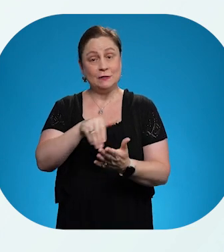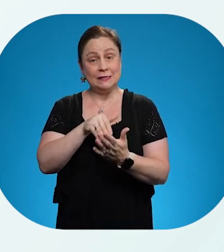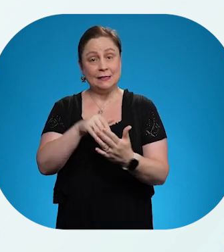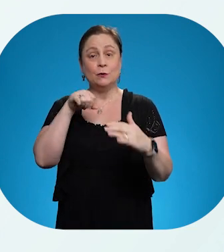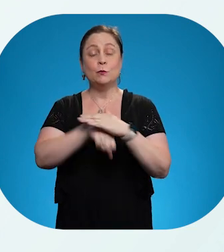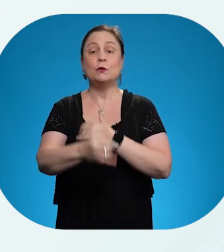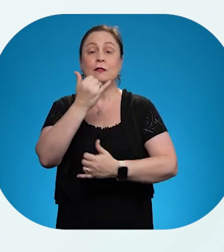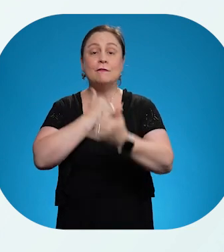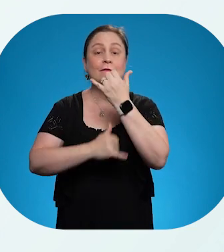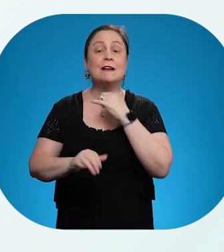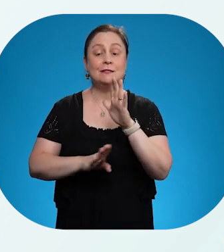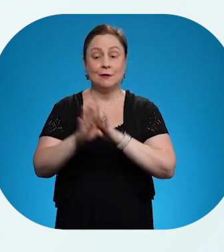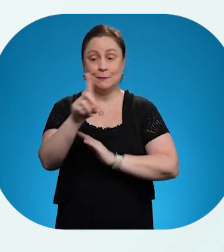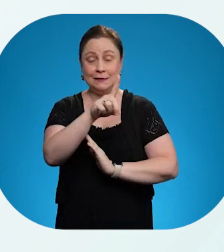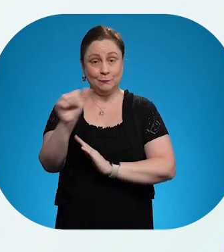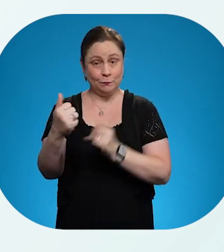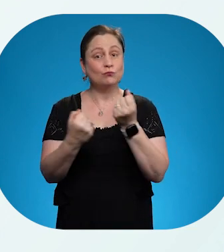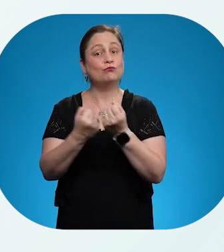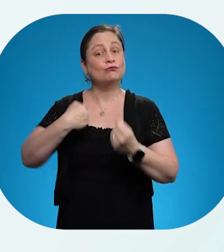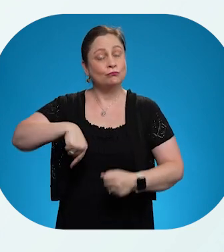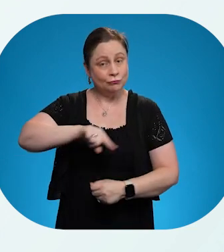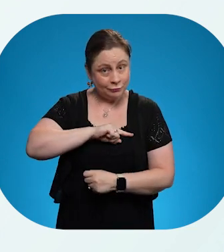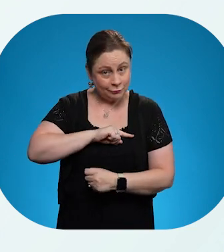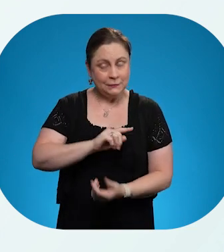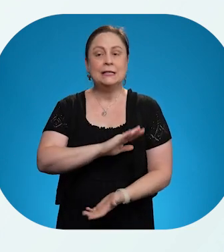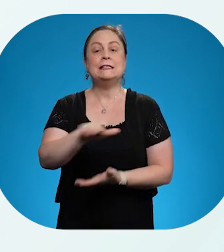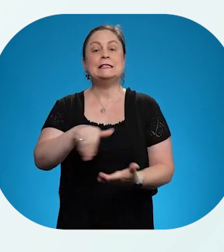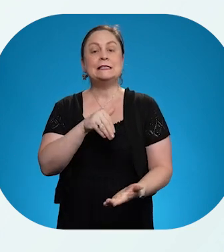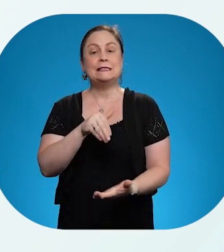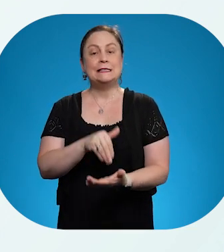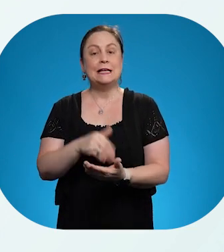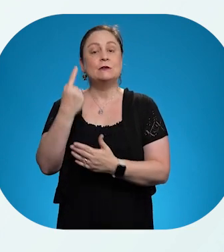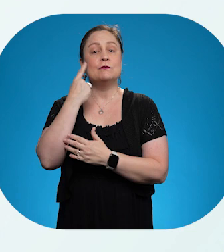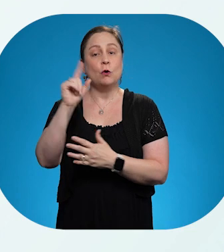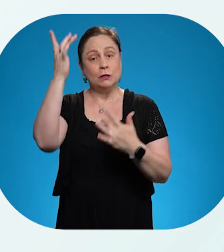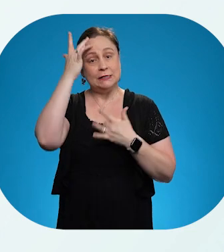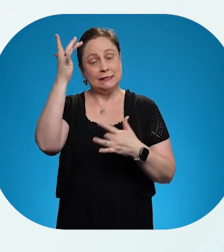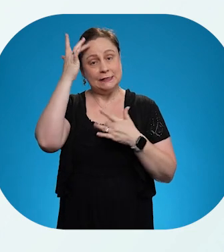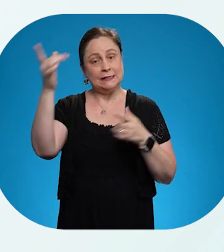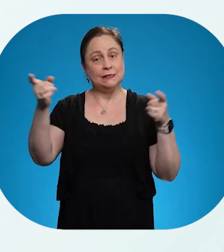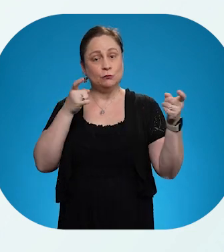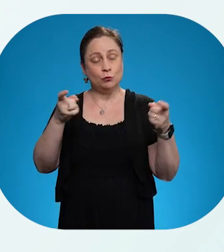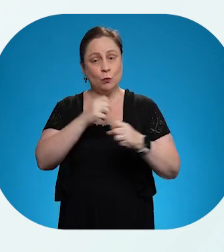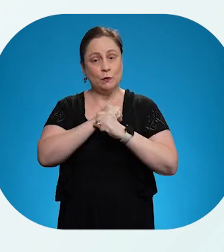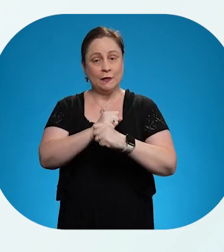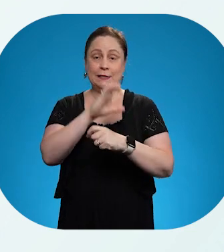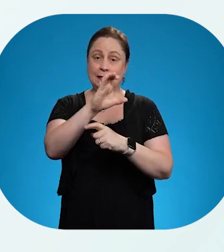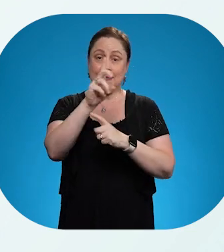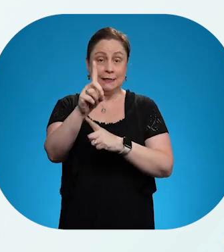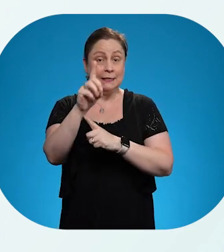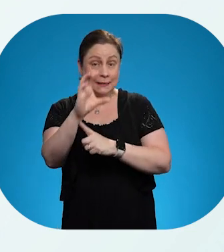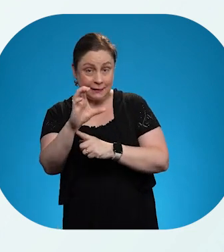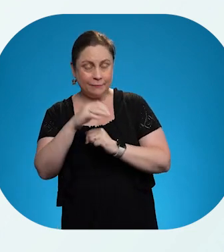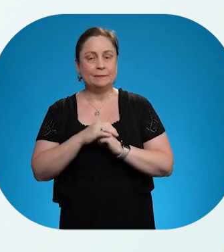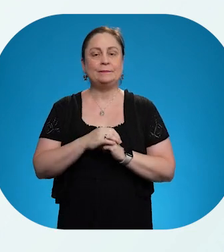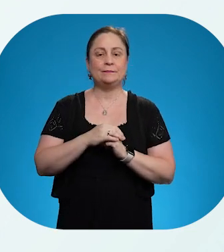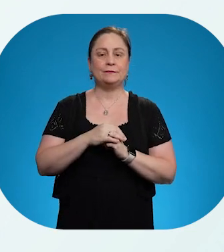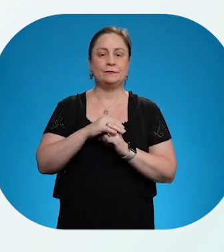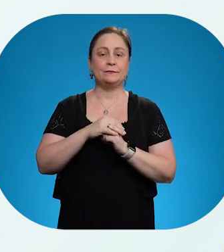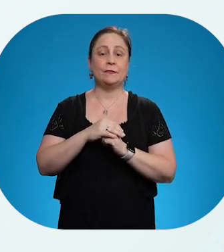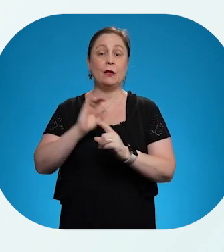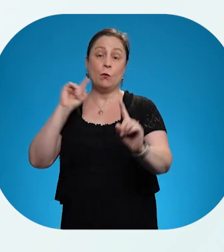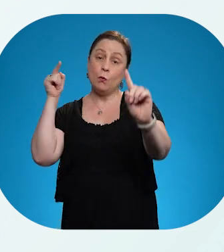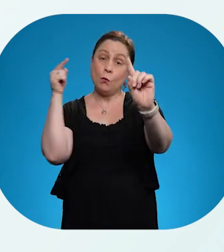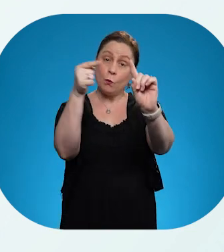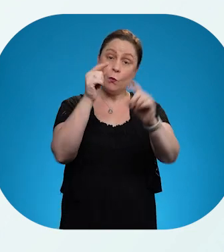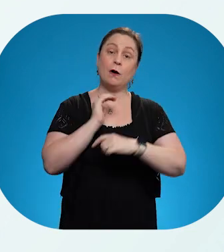Birth Defects and Developmental Disabilities at the Centers for Disease Control and Prevention, or CDC. The